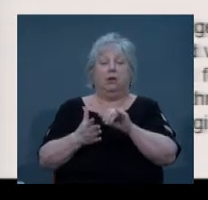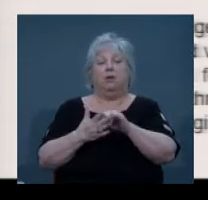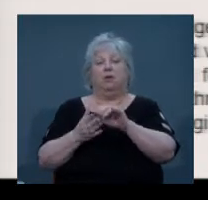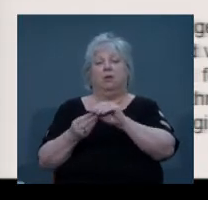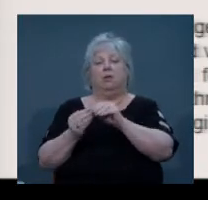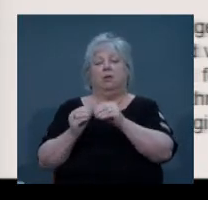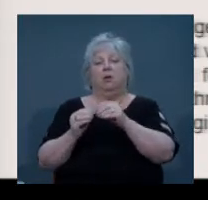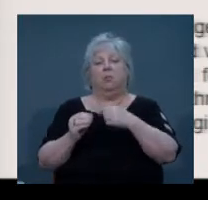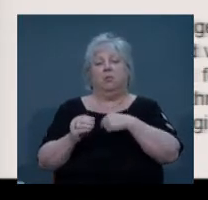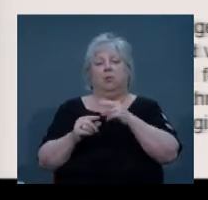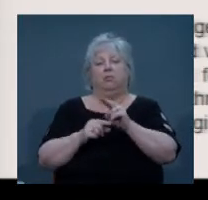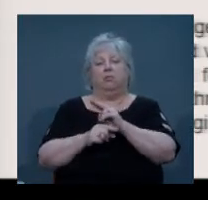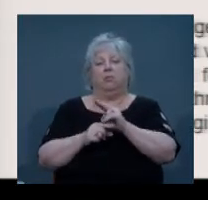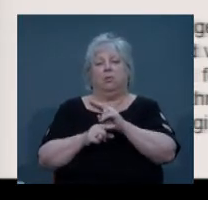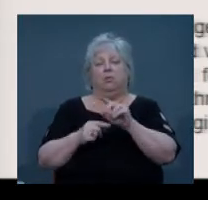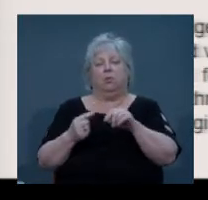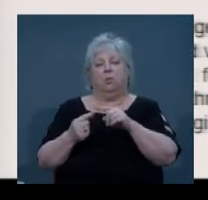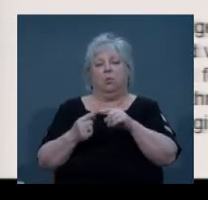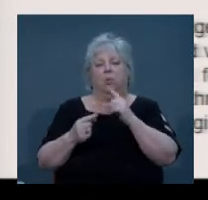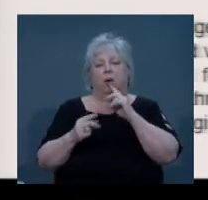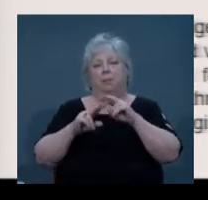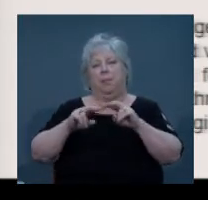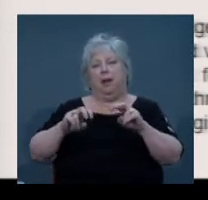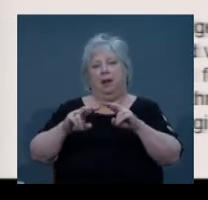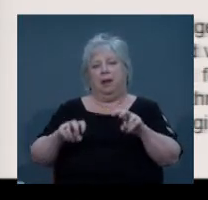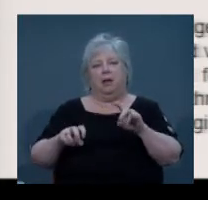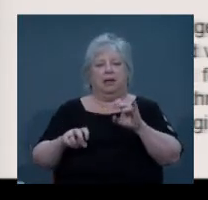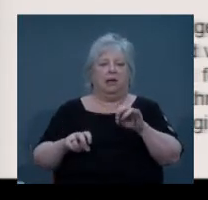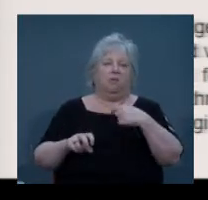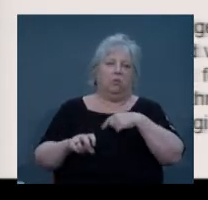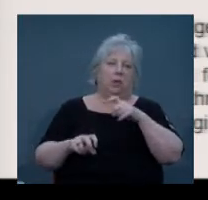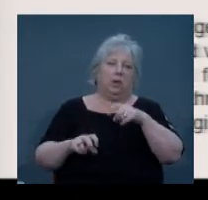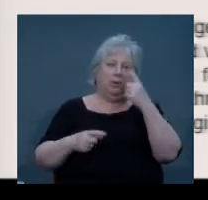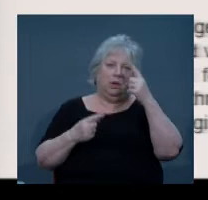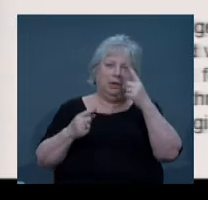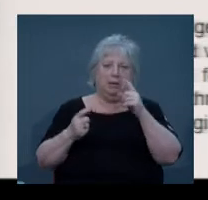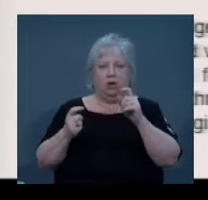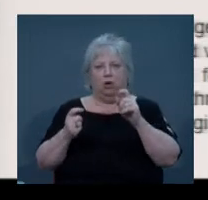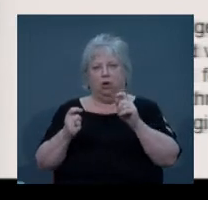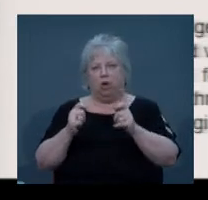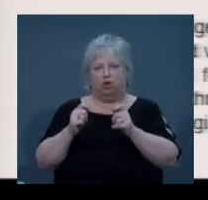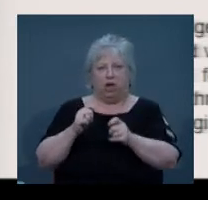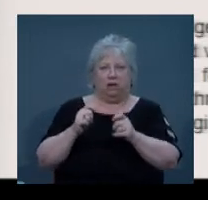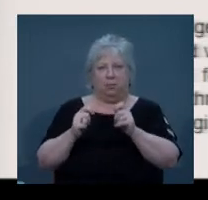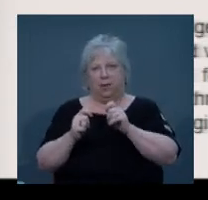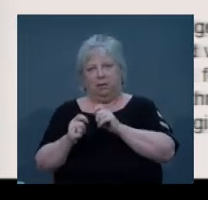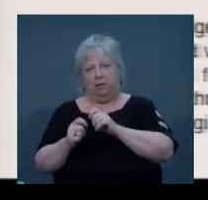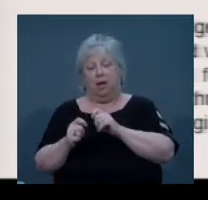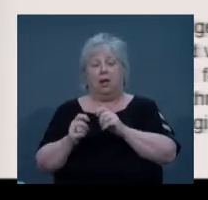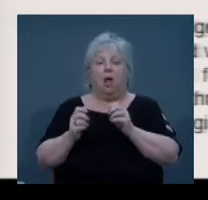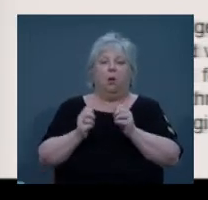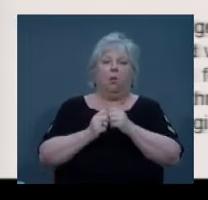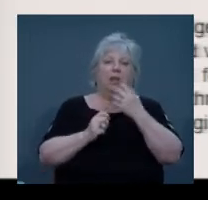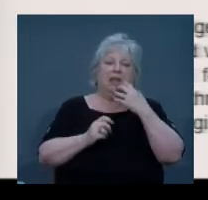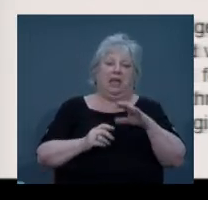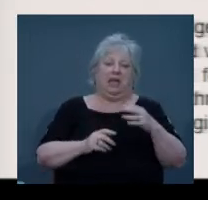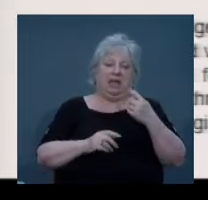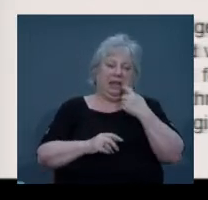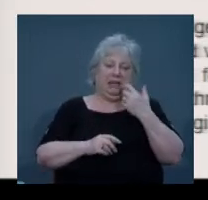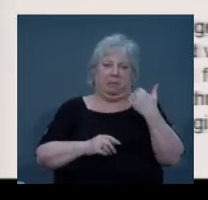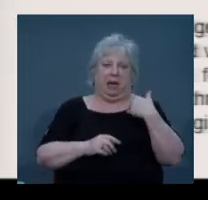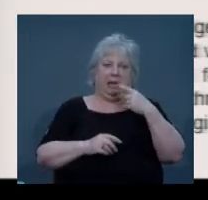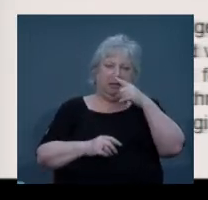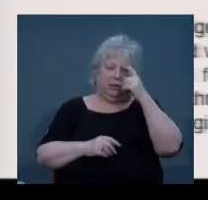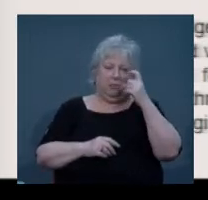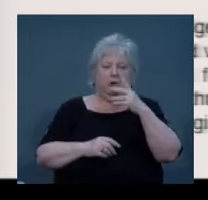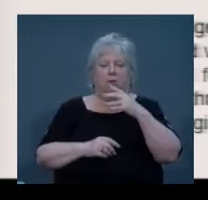that I use when I'm analyzing whether or not we need to consider an adjustment. Now, with the heat we've had this summer, and